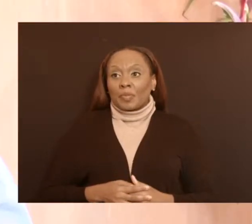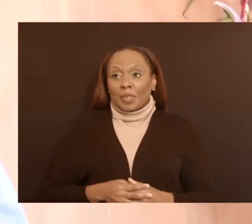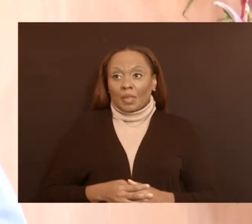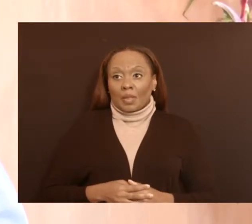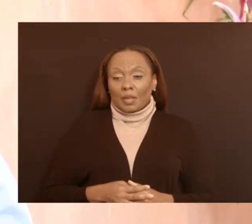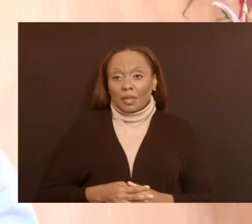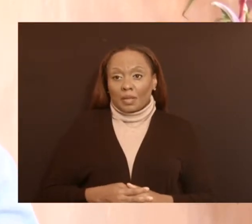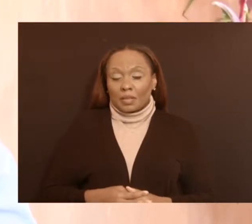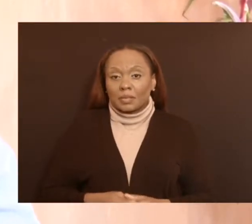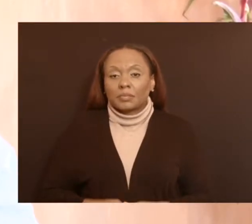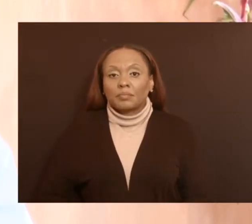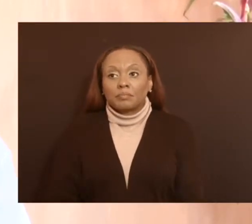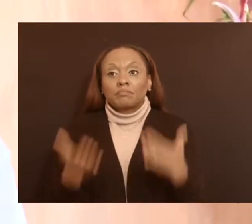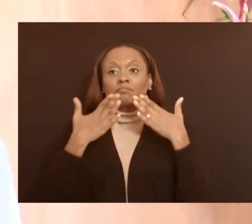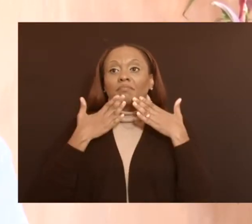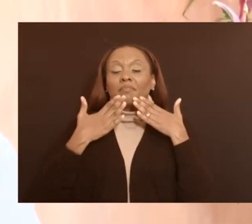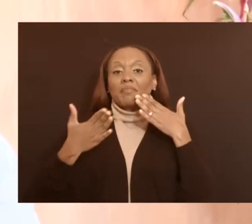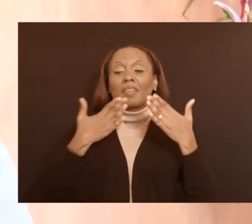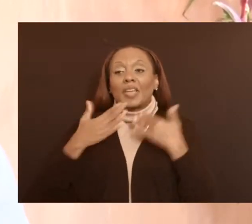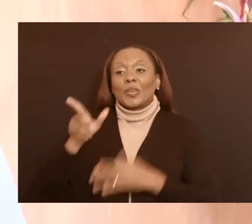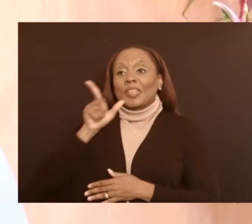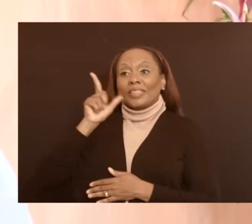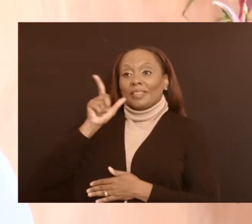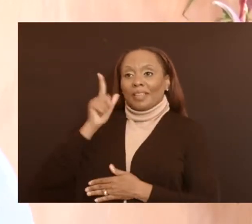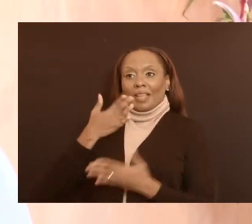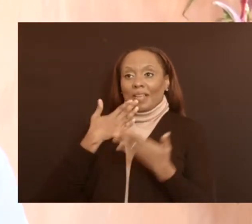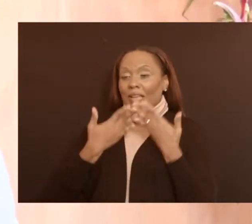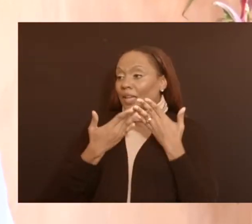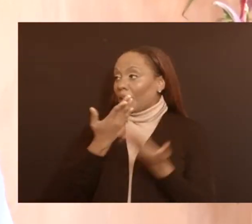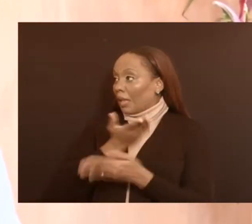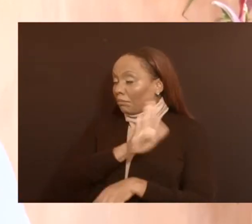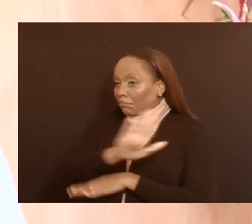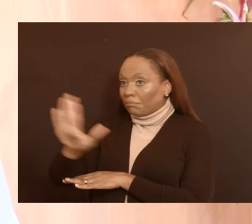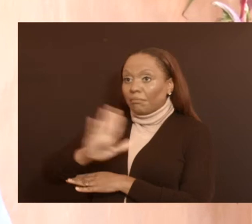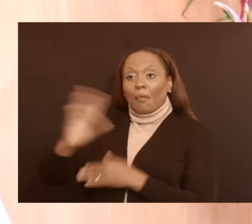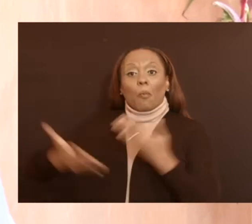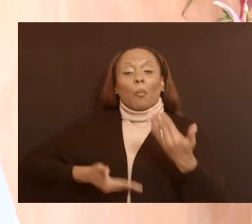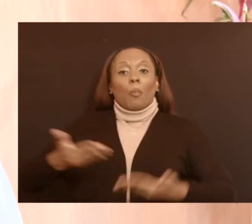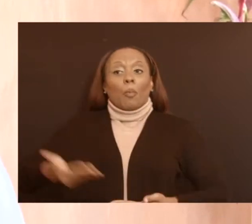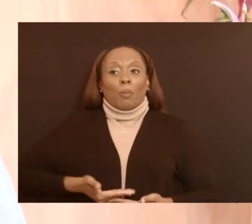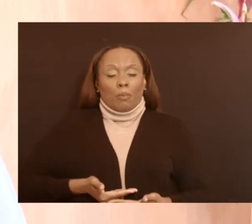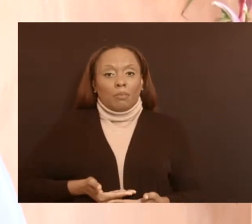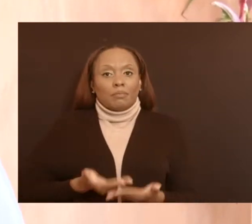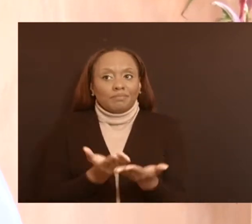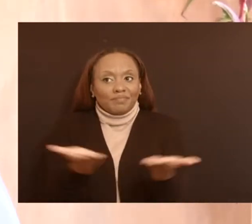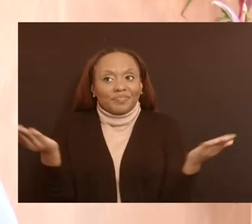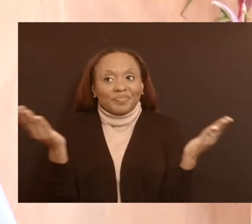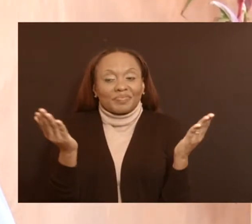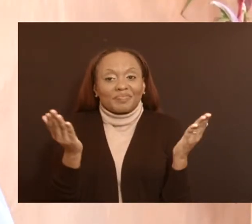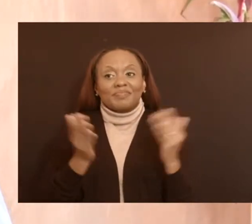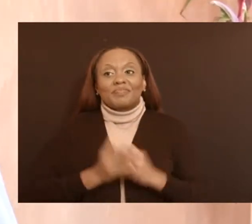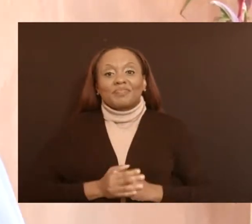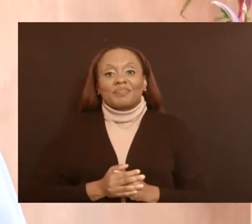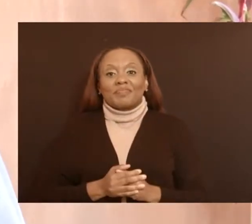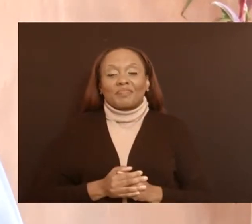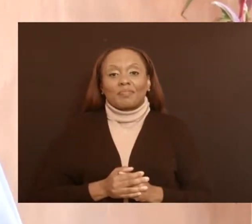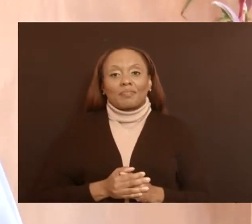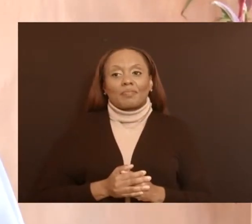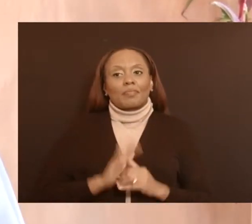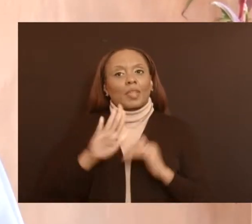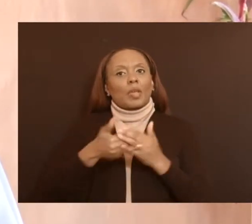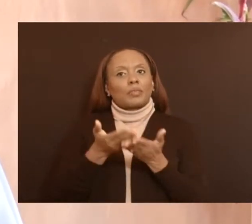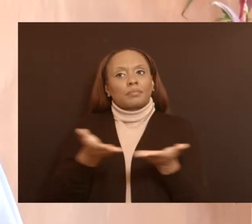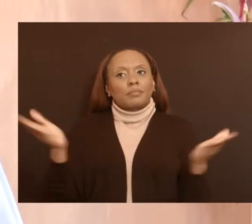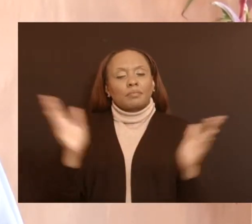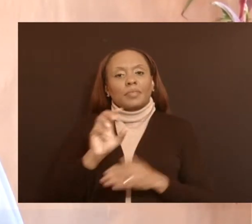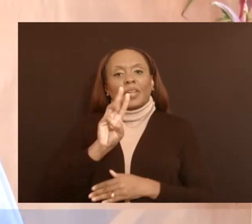Thank you very much, Lisa. Good afternoon, everyone. A special welcome to our stakeholders in the media.